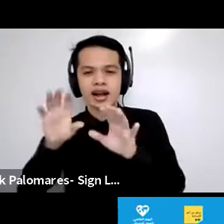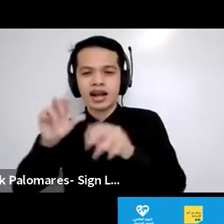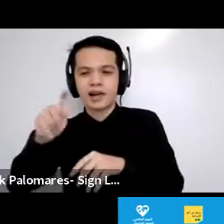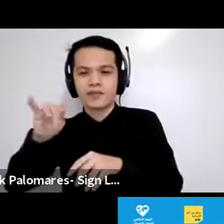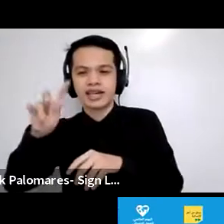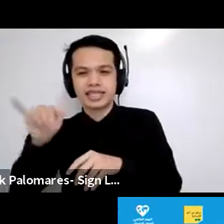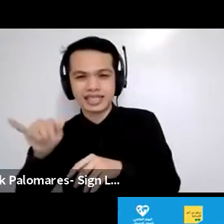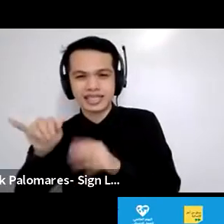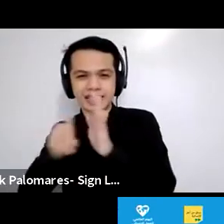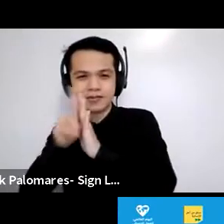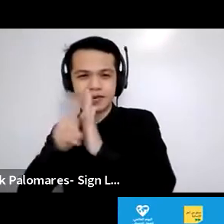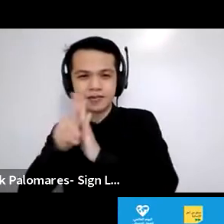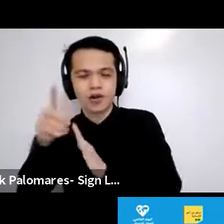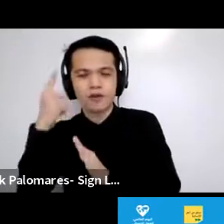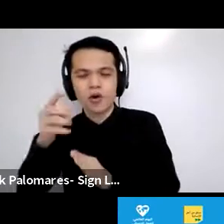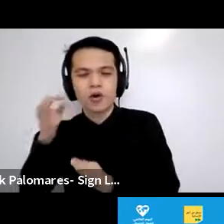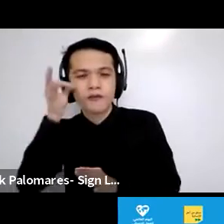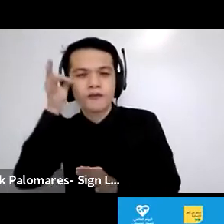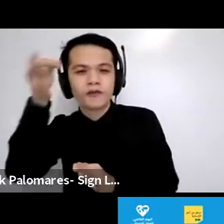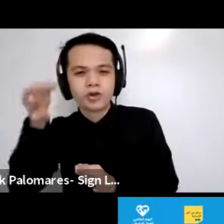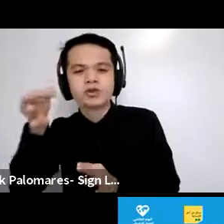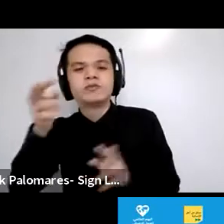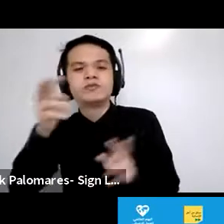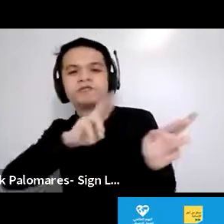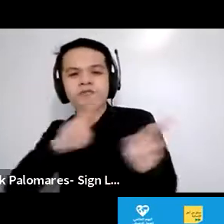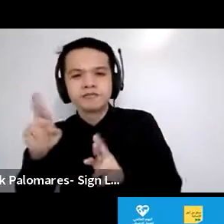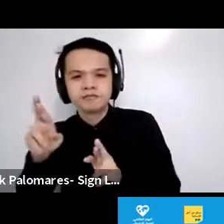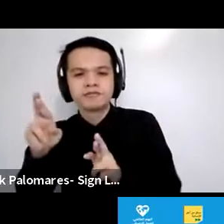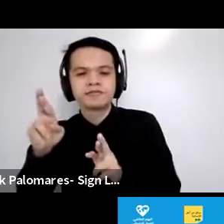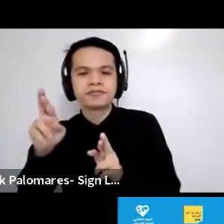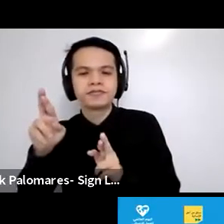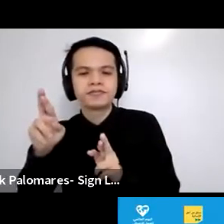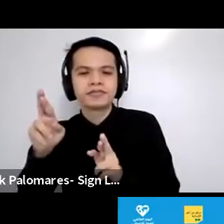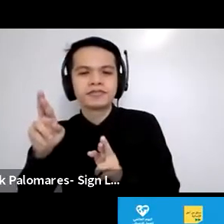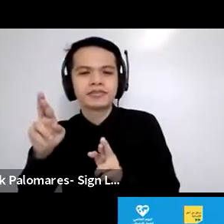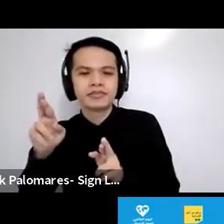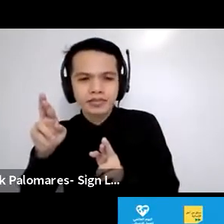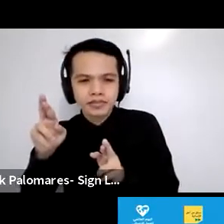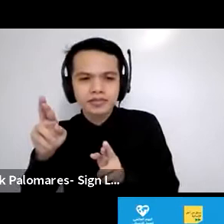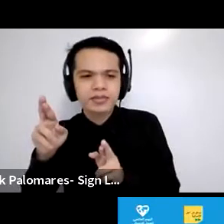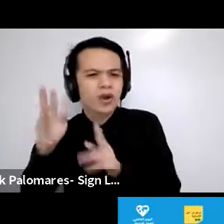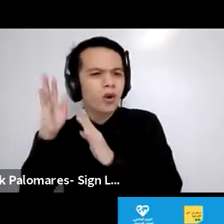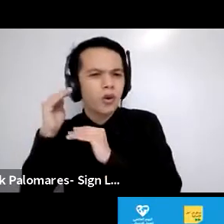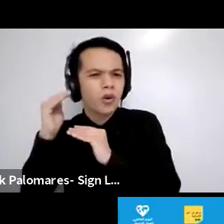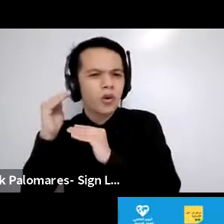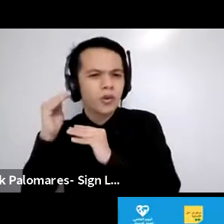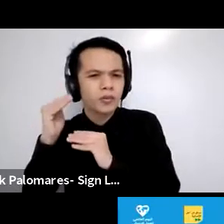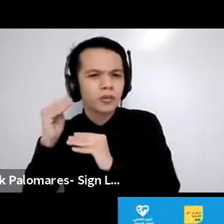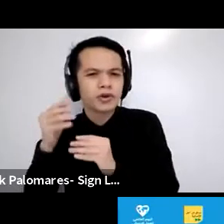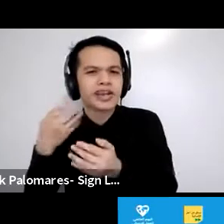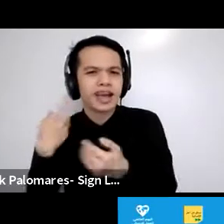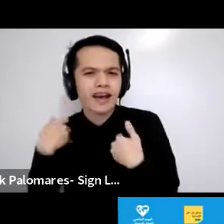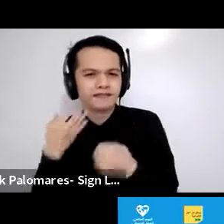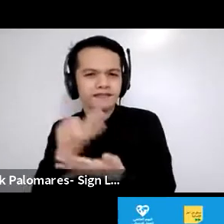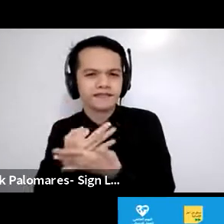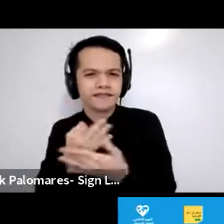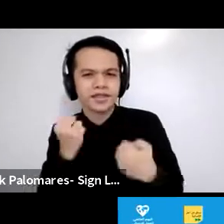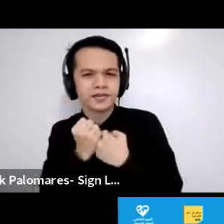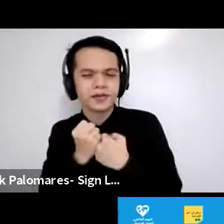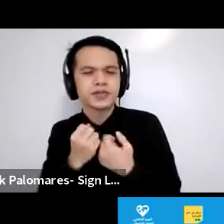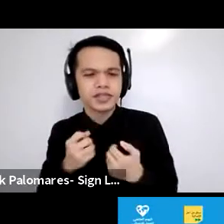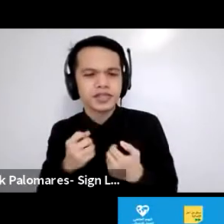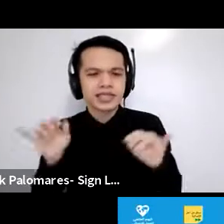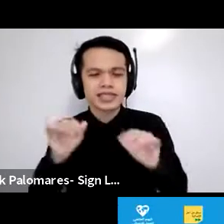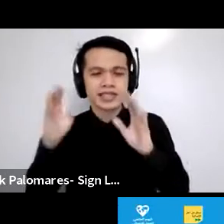better and quicker future anticipatory responses is woefully underfunded. Climate change